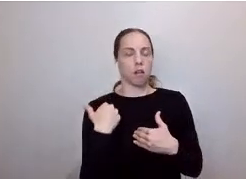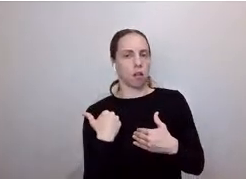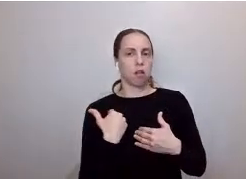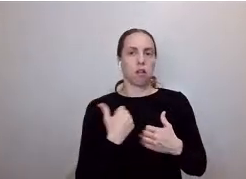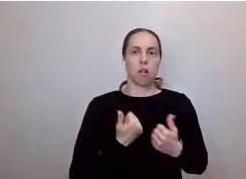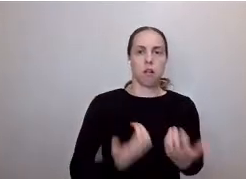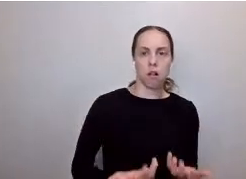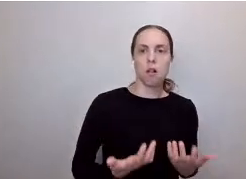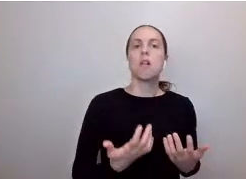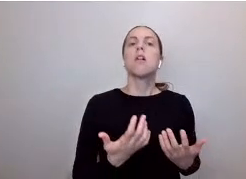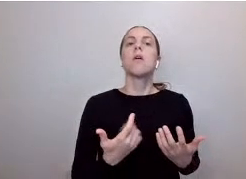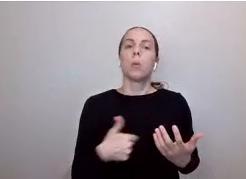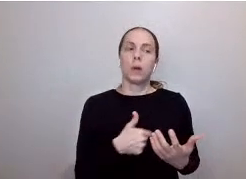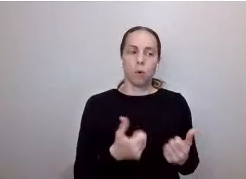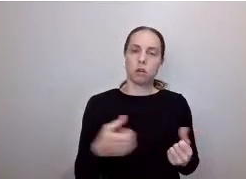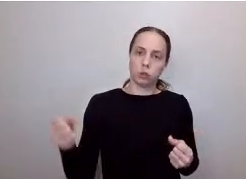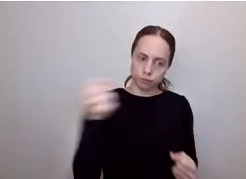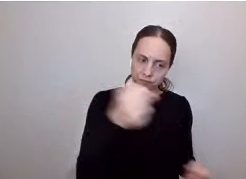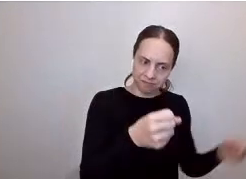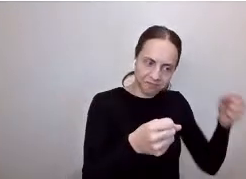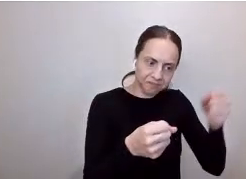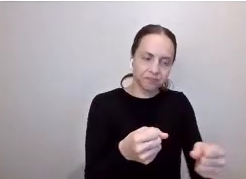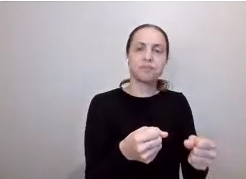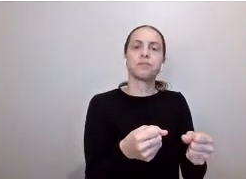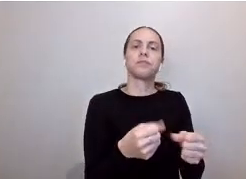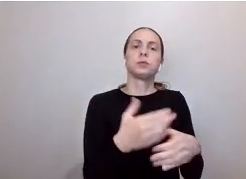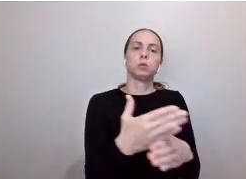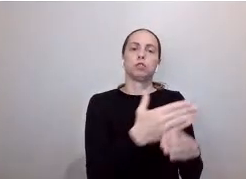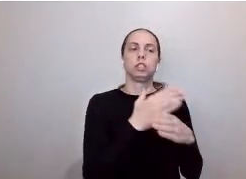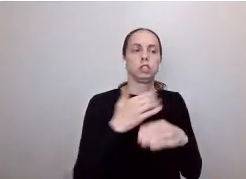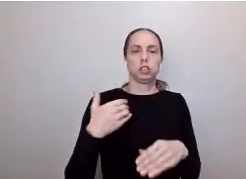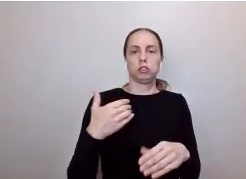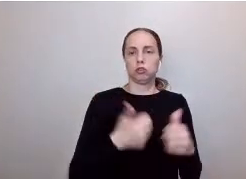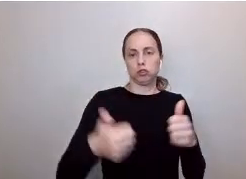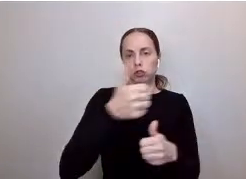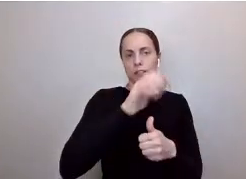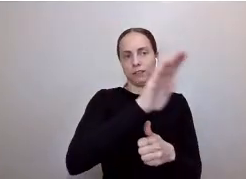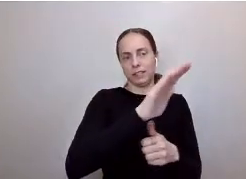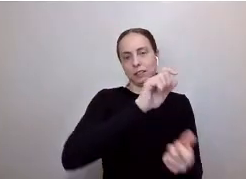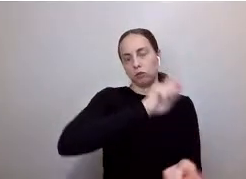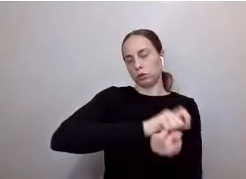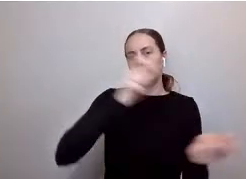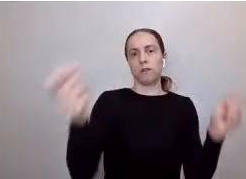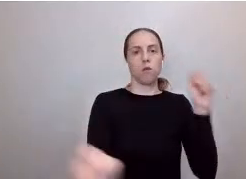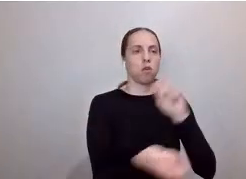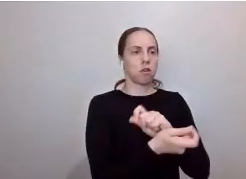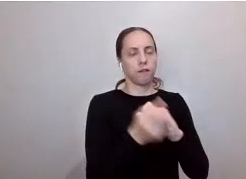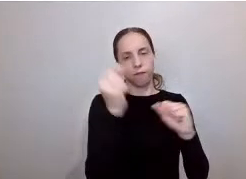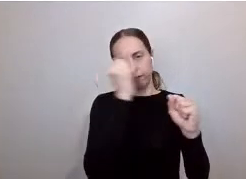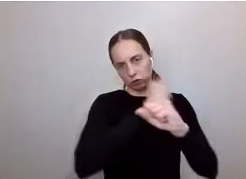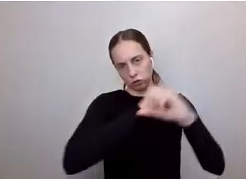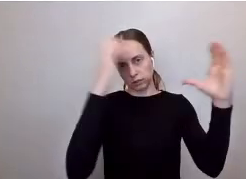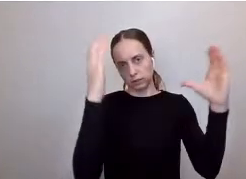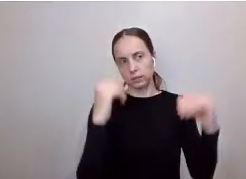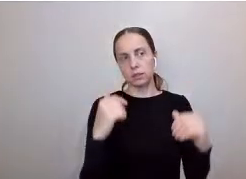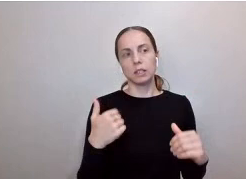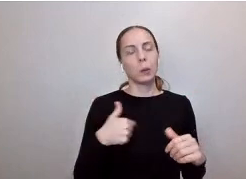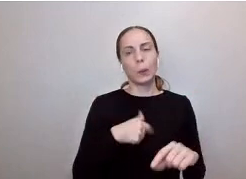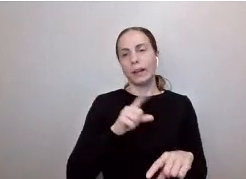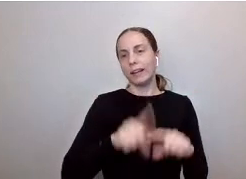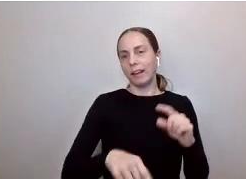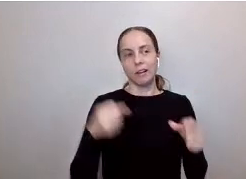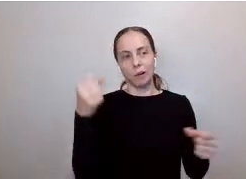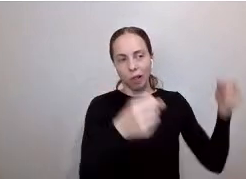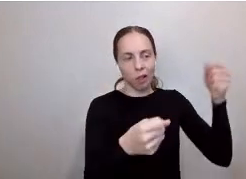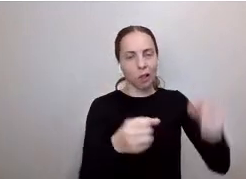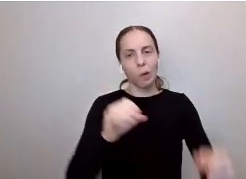chief's transformative vision. We cannot continue to backfill shifts through overtime and reassigning non-patrol